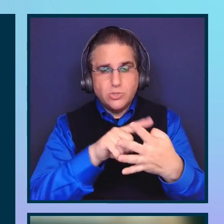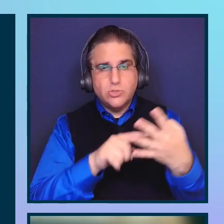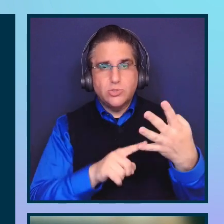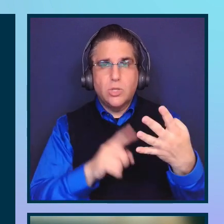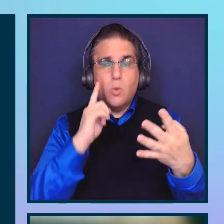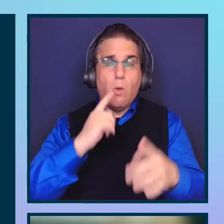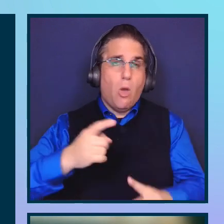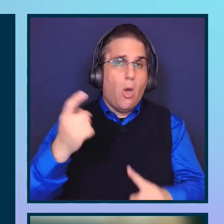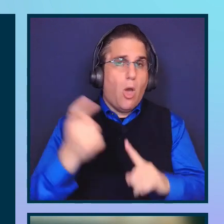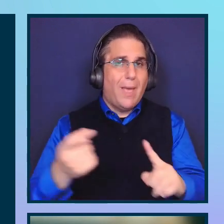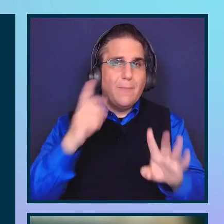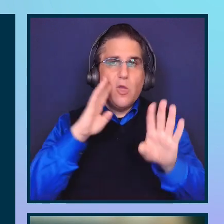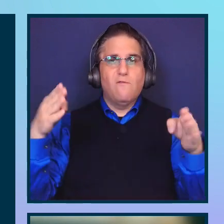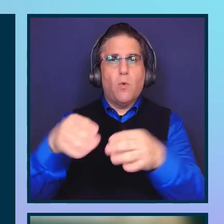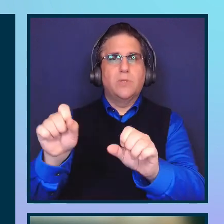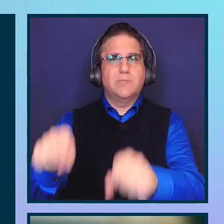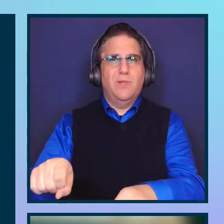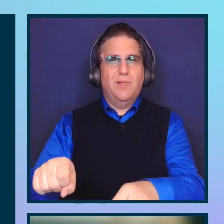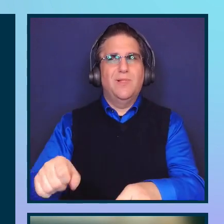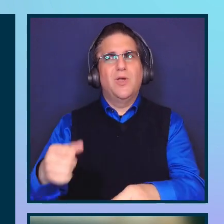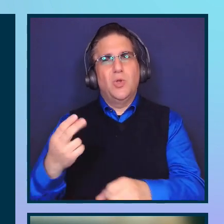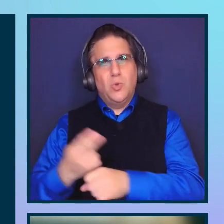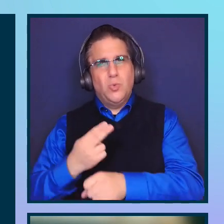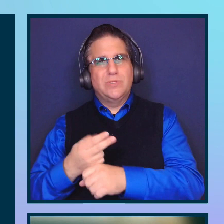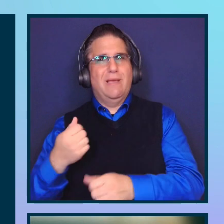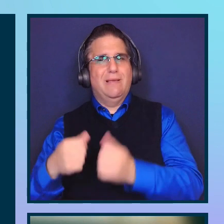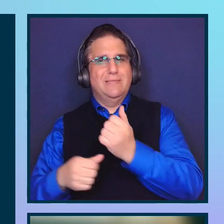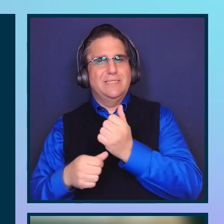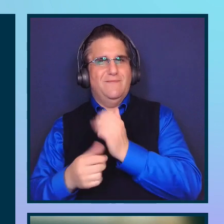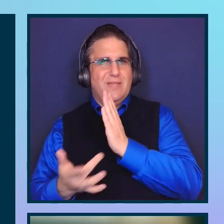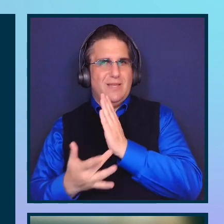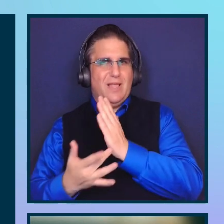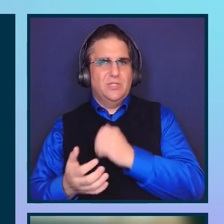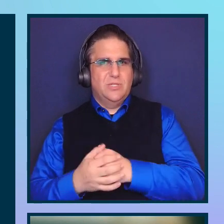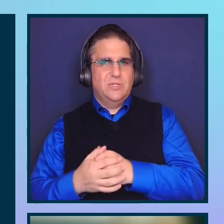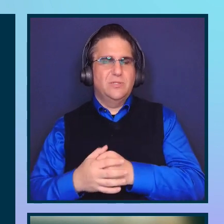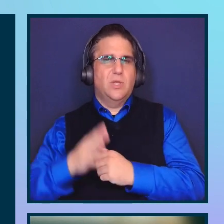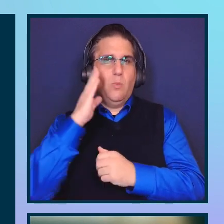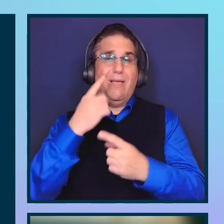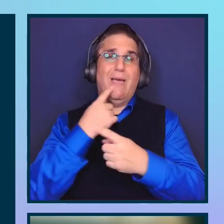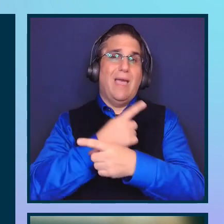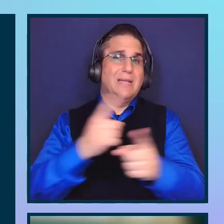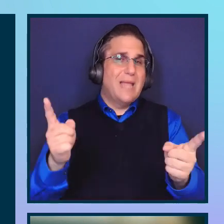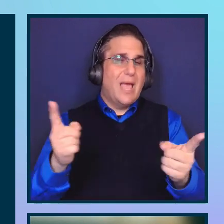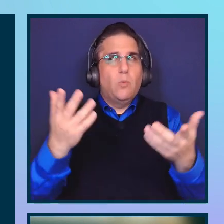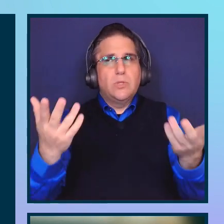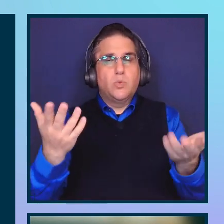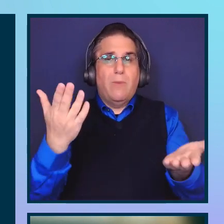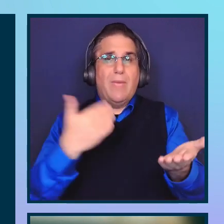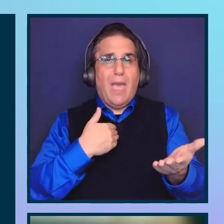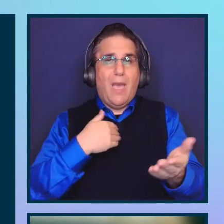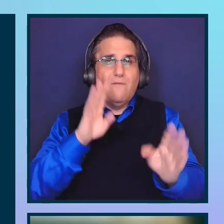to be focusable with an assistive technology. It will be announced or have a focus box, depends on